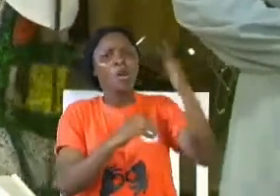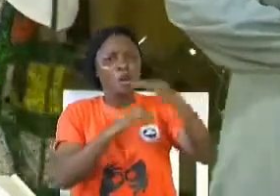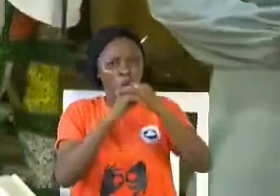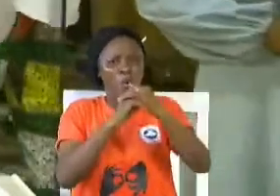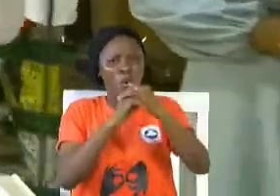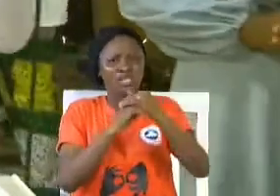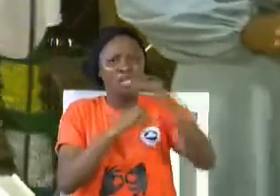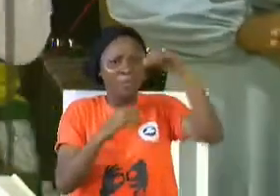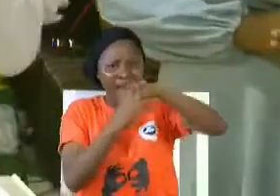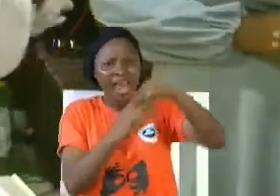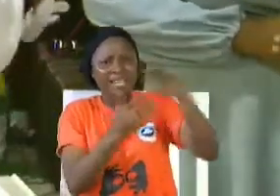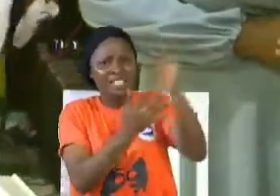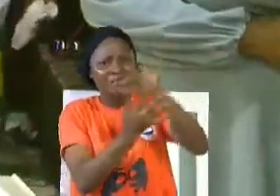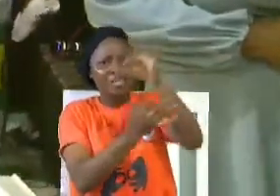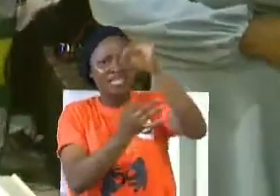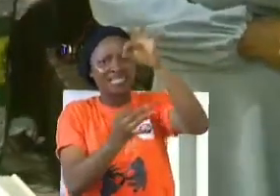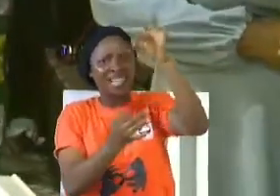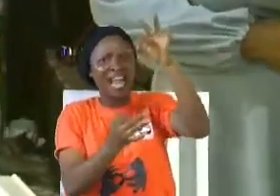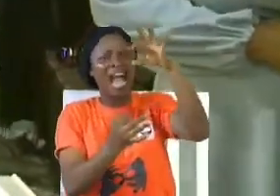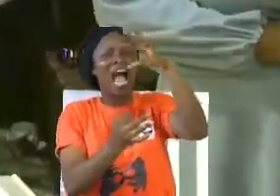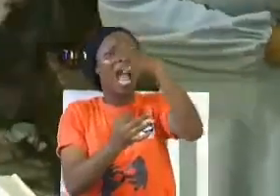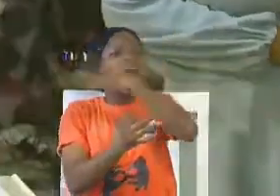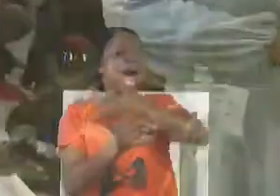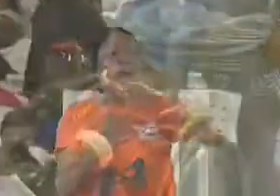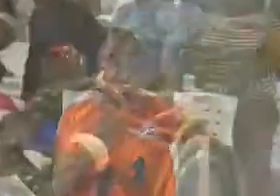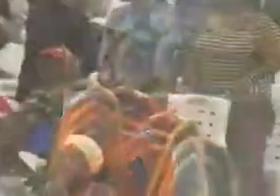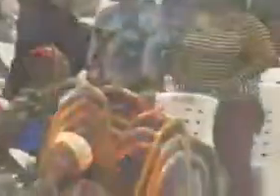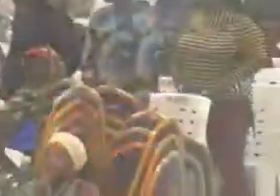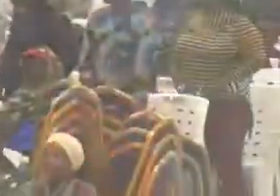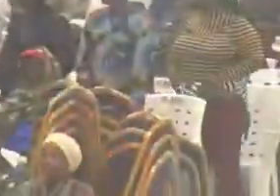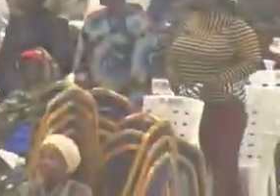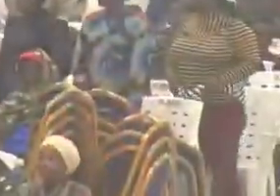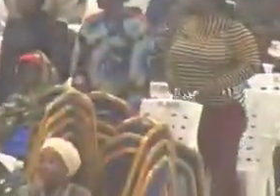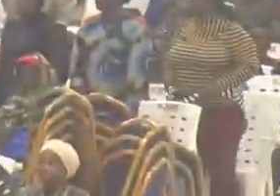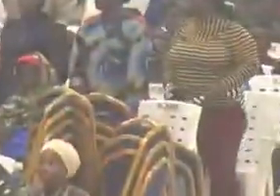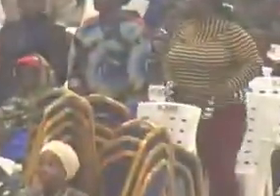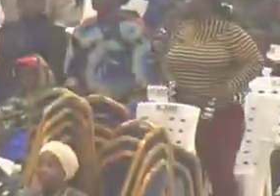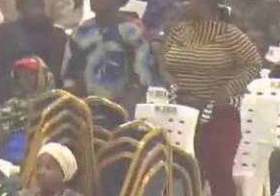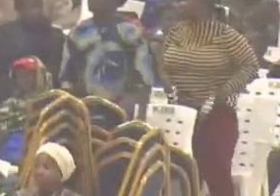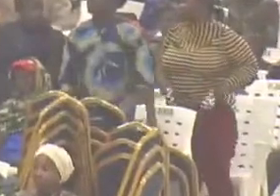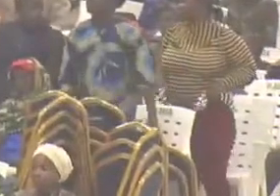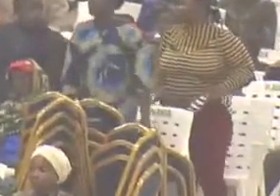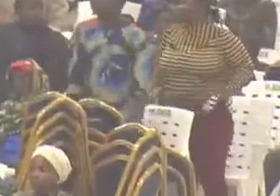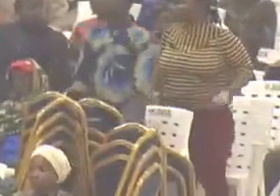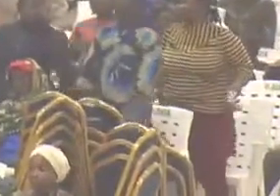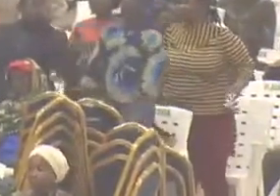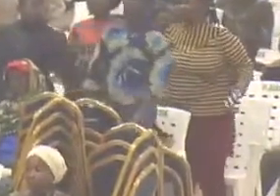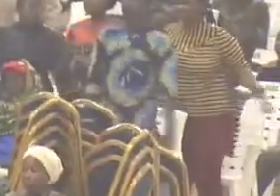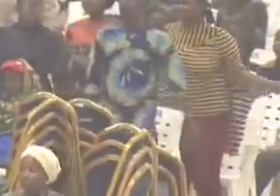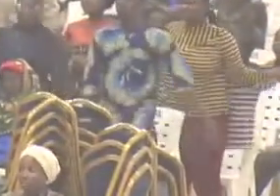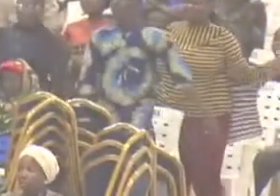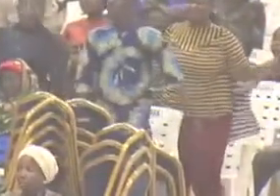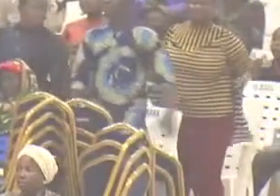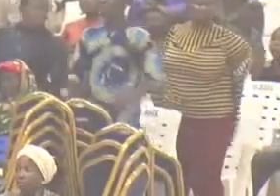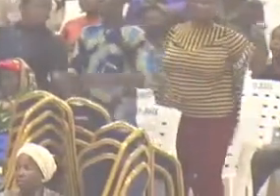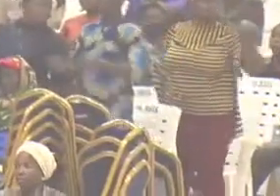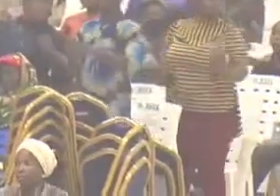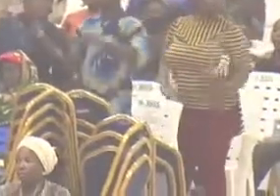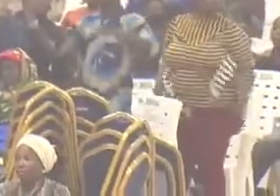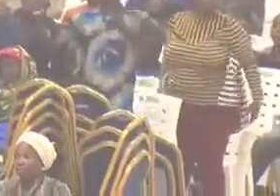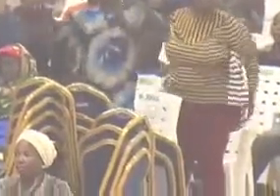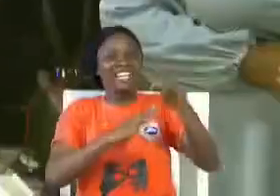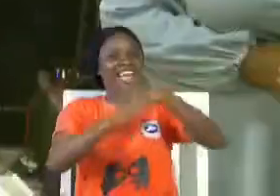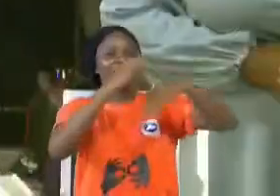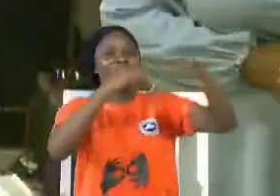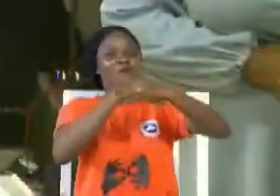worship in spirit and in truth. They don't speak English in heaven.